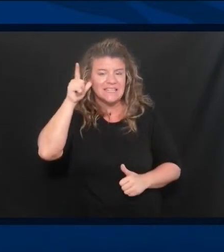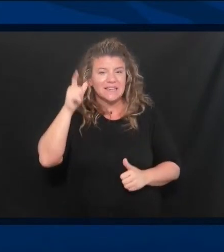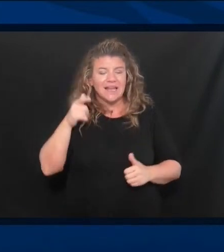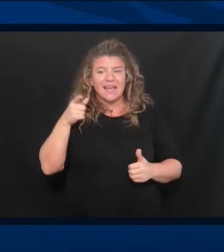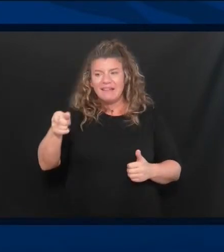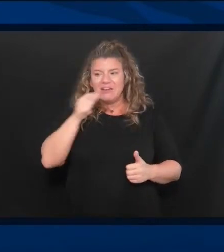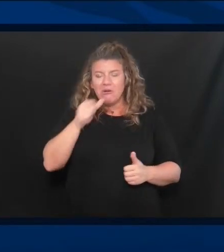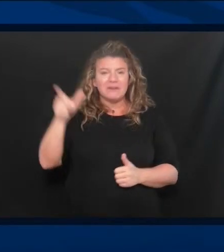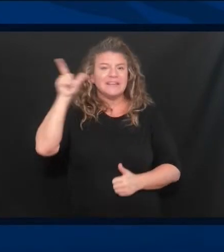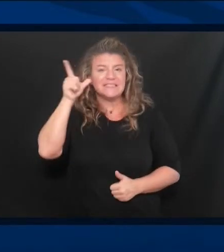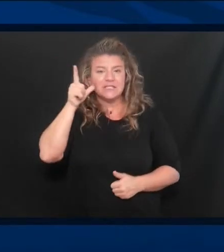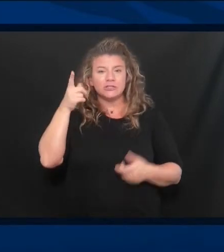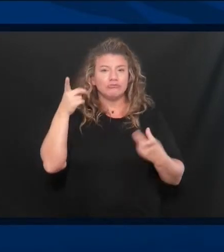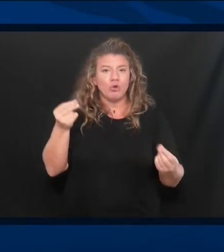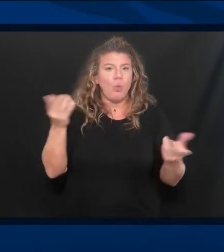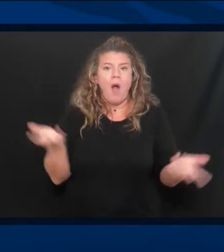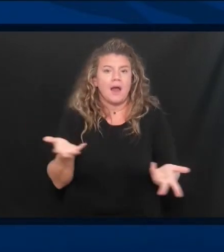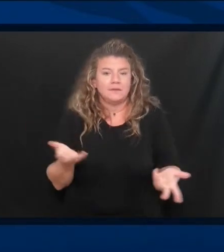do?